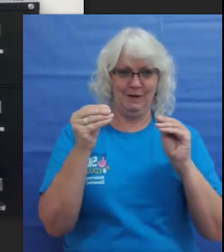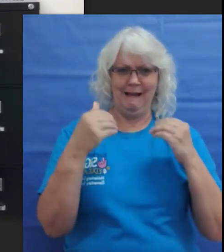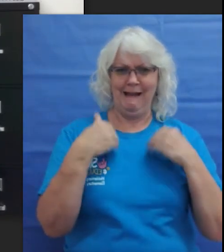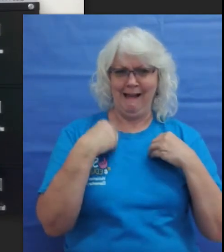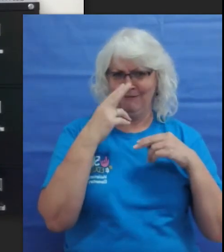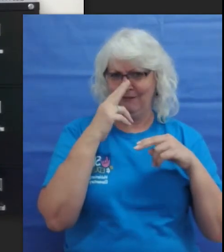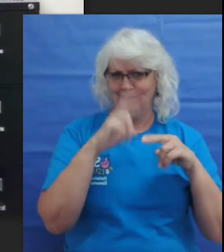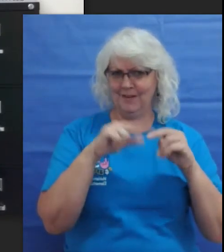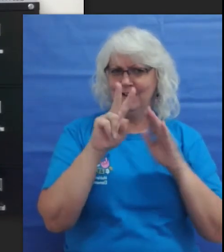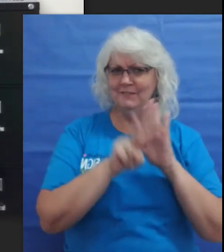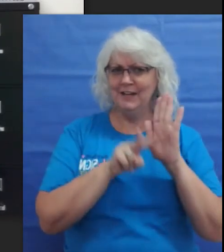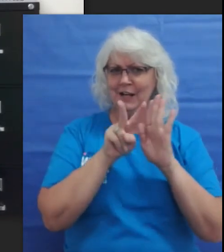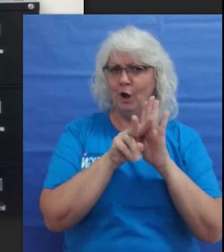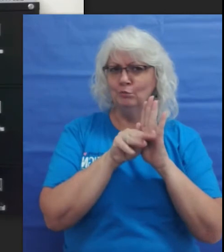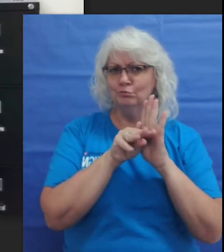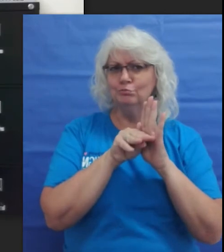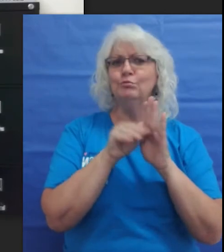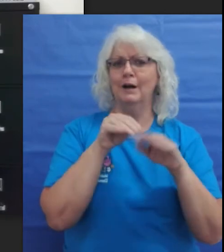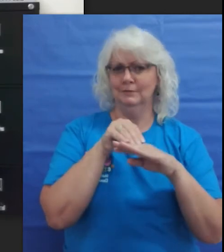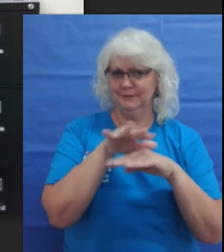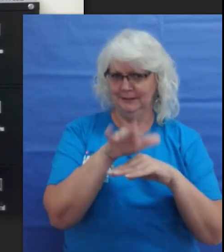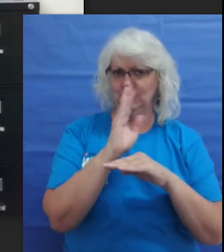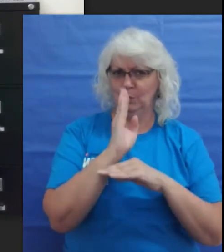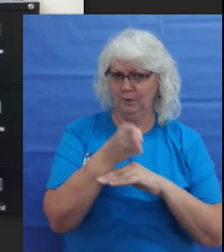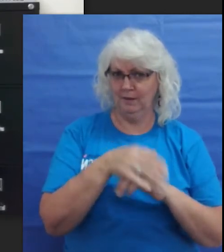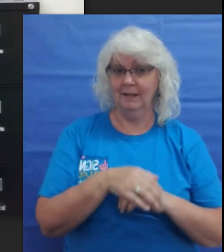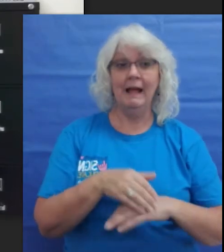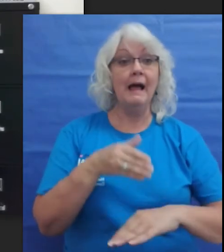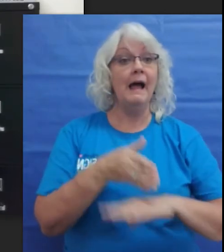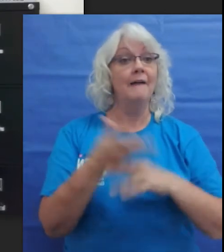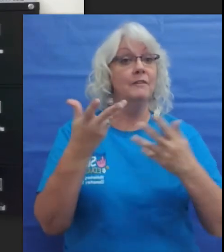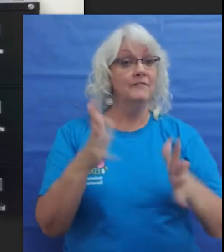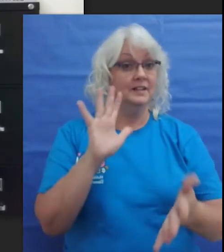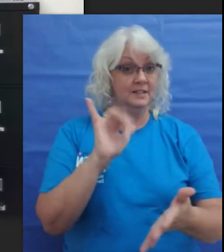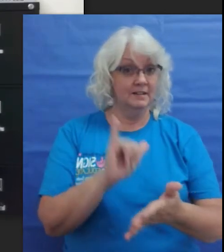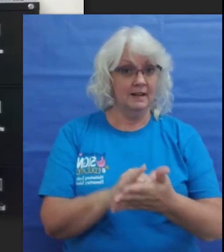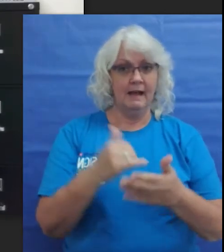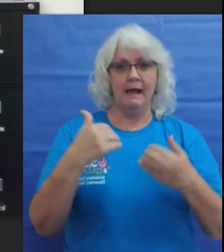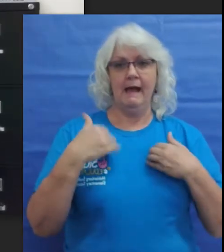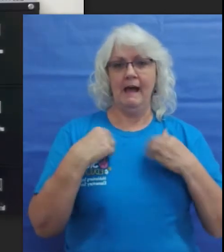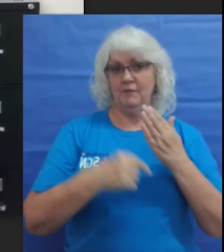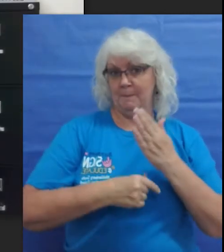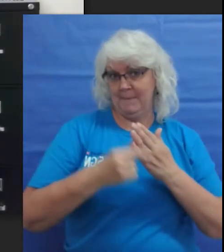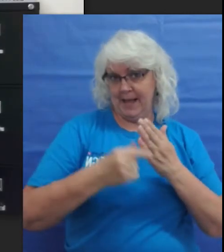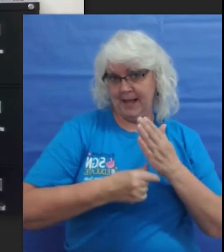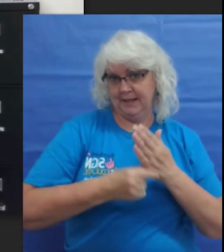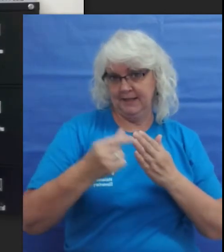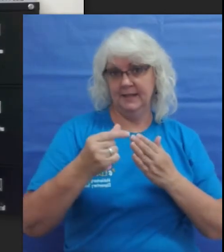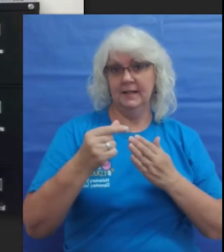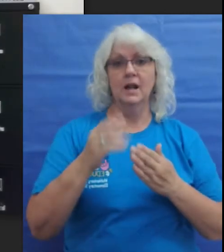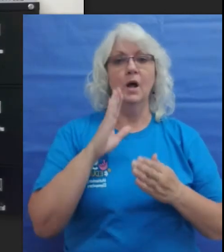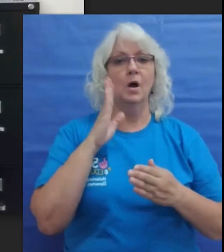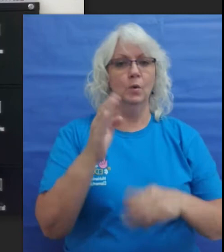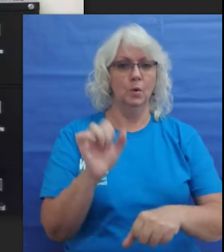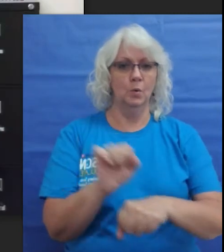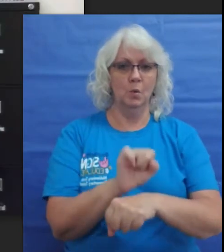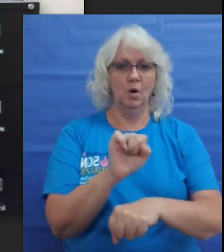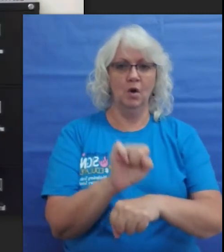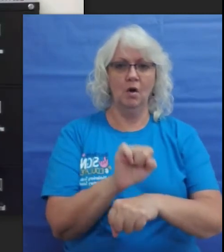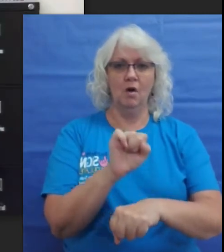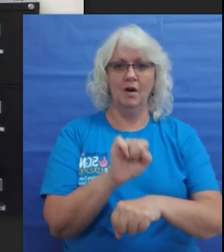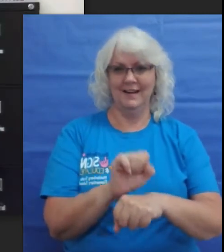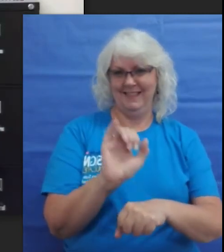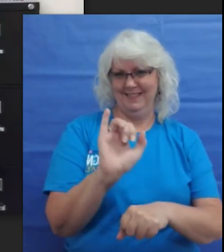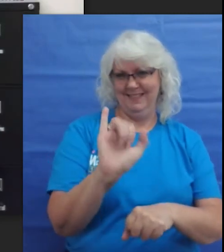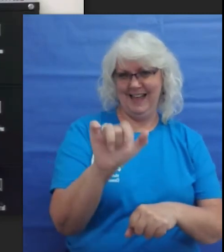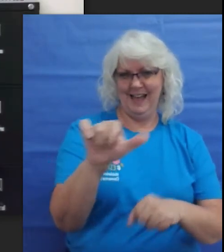be sending out. And when you get done with the fun little video, you guys in your packet are going to work on this